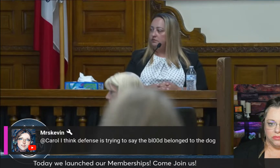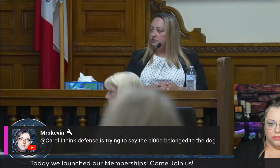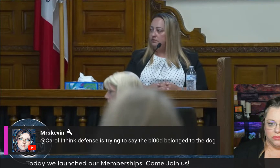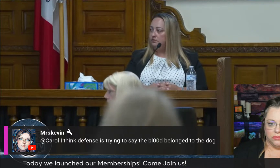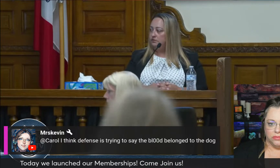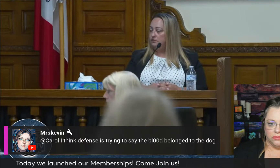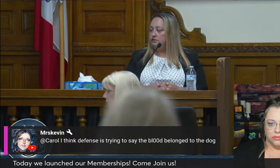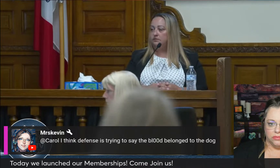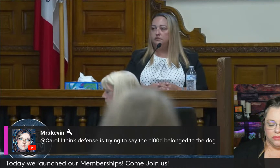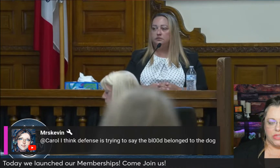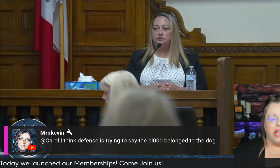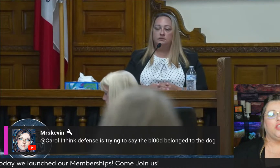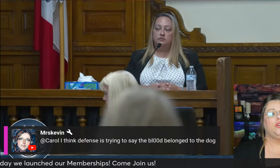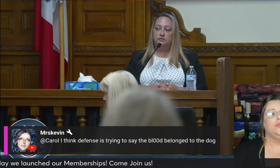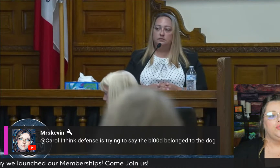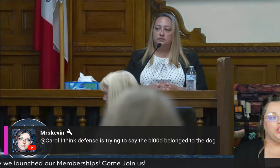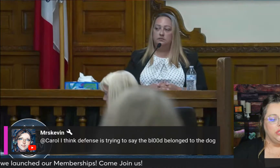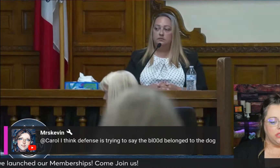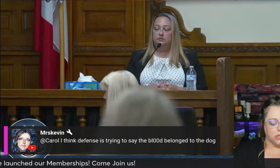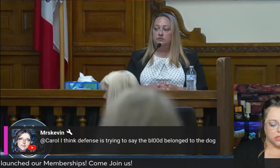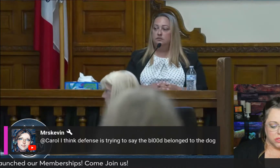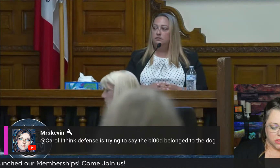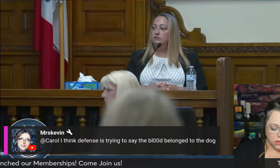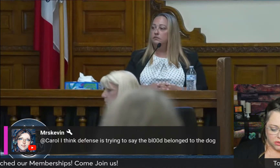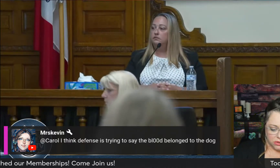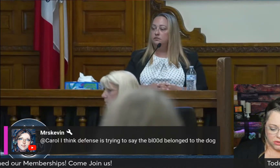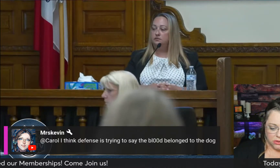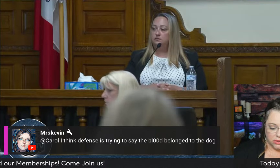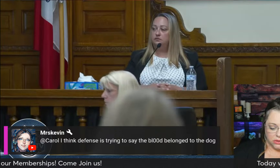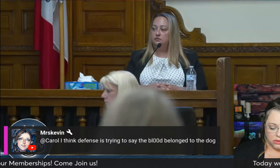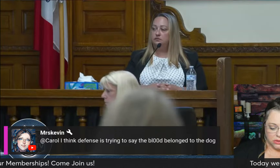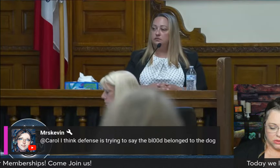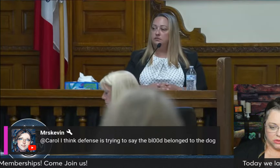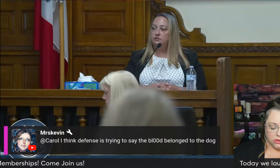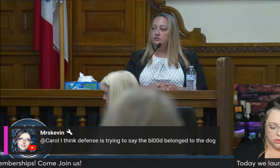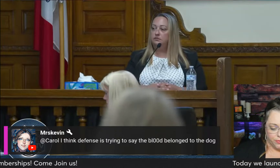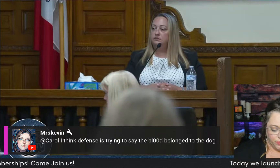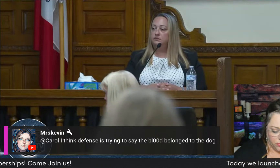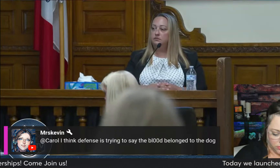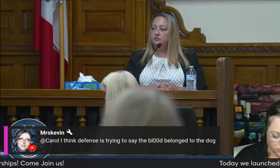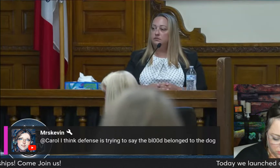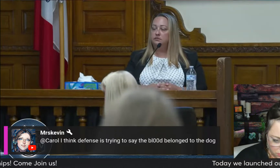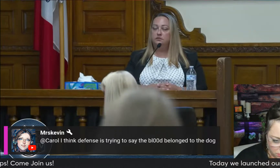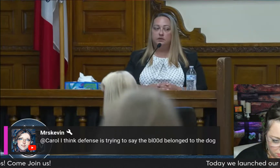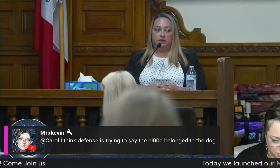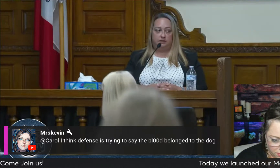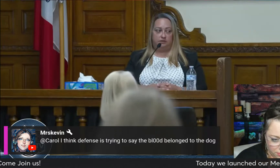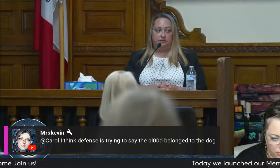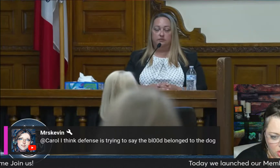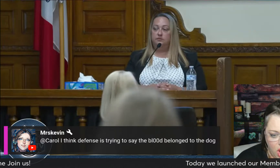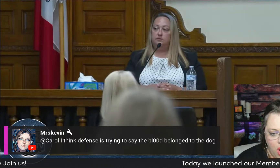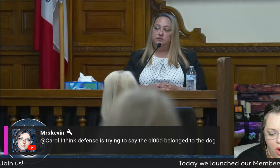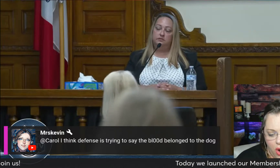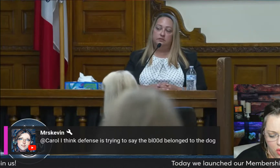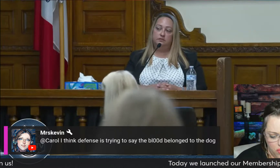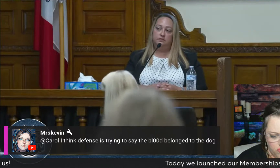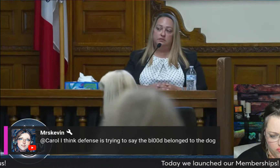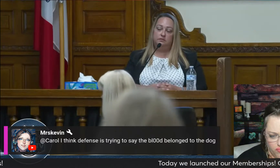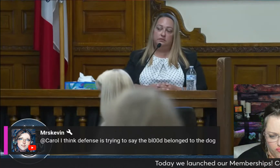Nothing further. Thank you, Jesus. Mr. Nelson? Thank you, Your Honor. You're a scientist, aren't you? Yes.